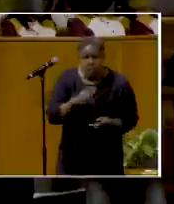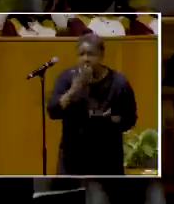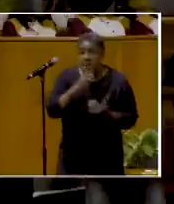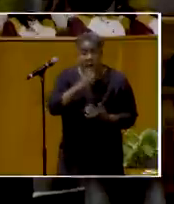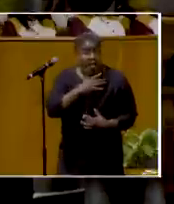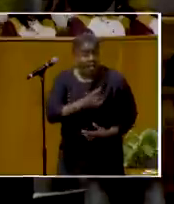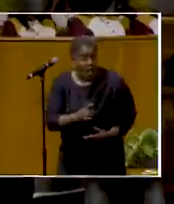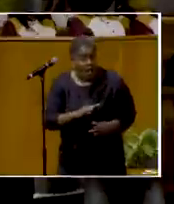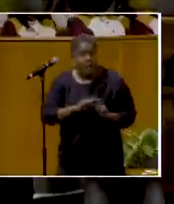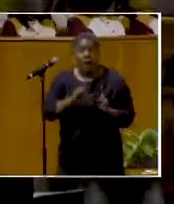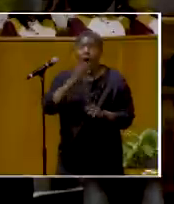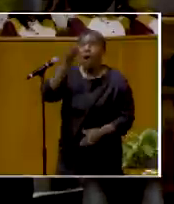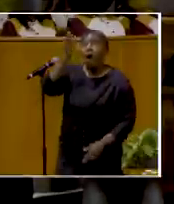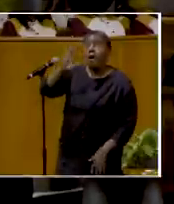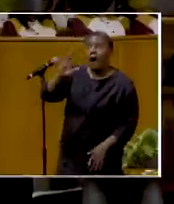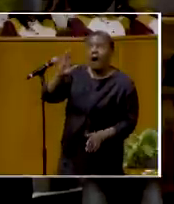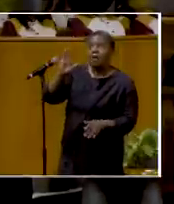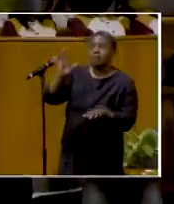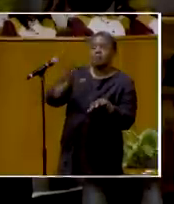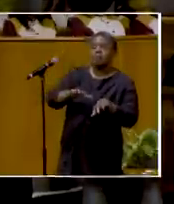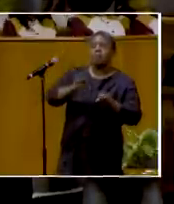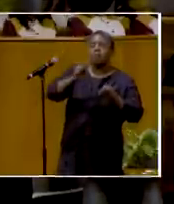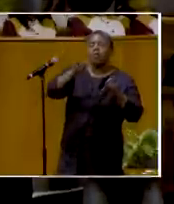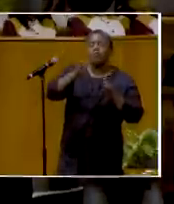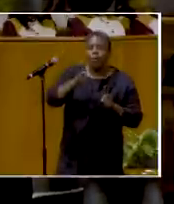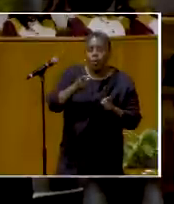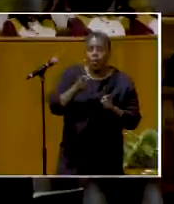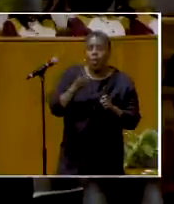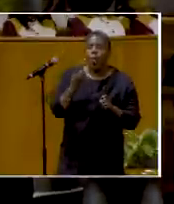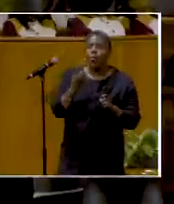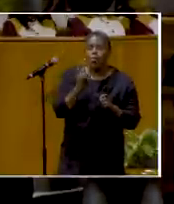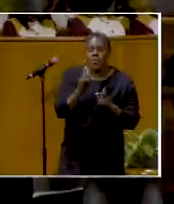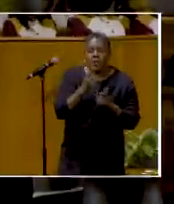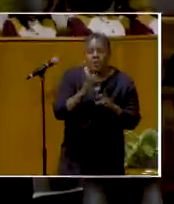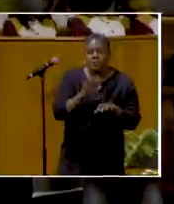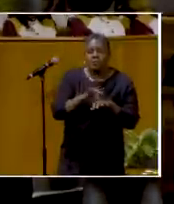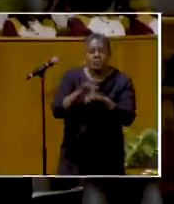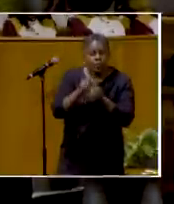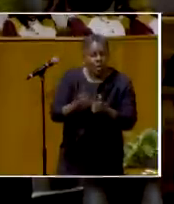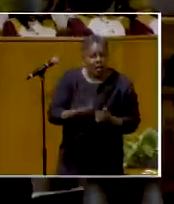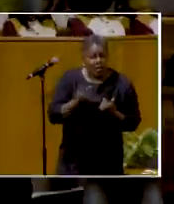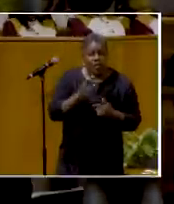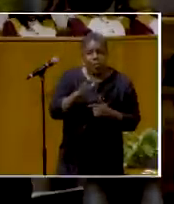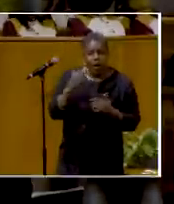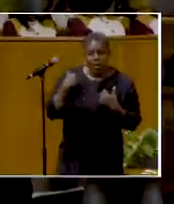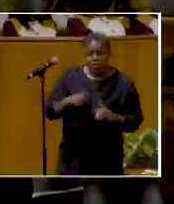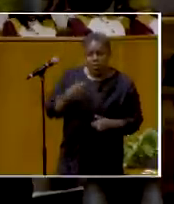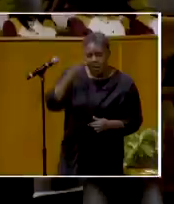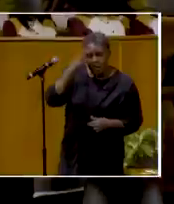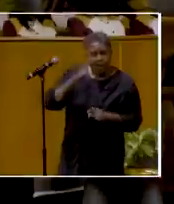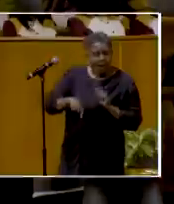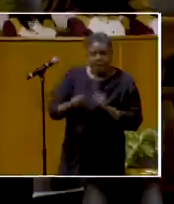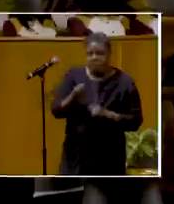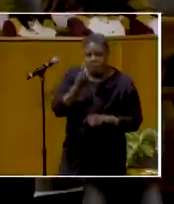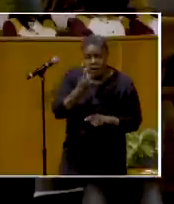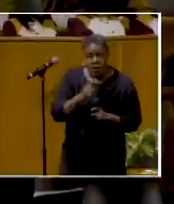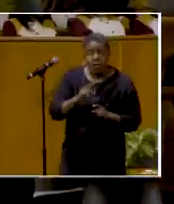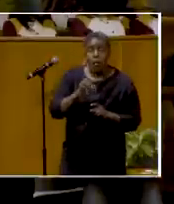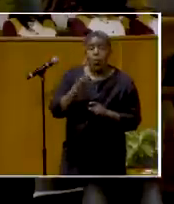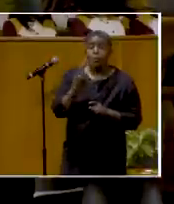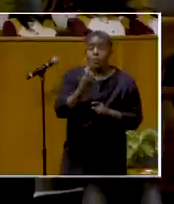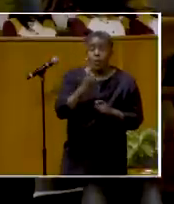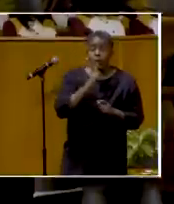it, but God is in control of it and God is doing something in your life that our human minds just cannot understand. So a